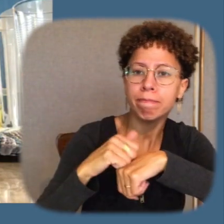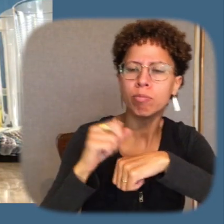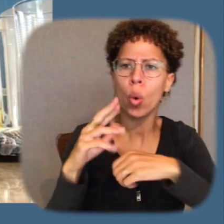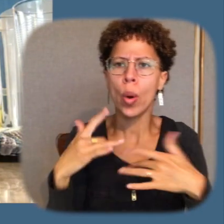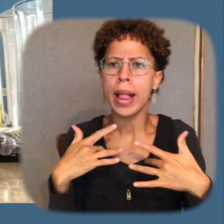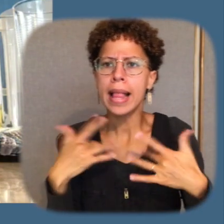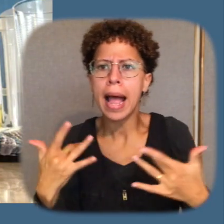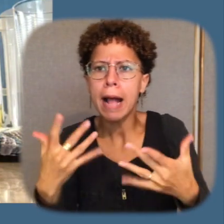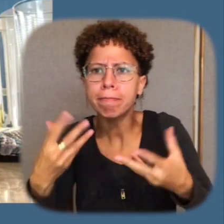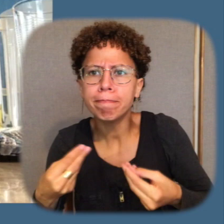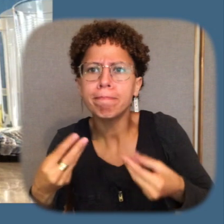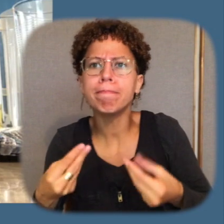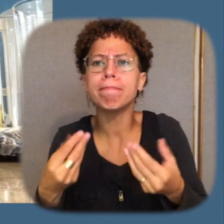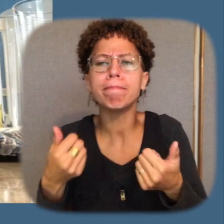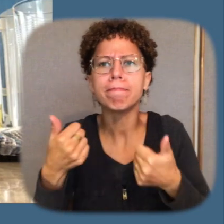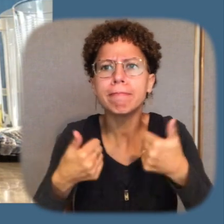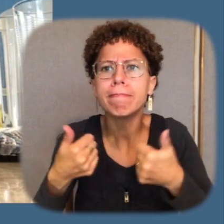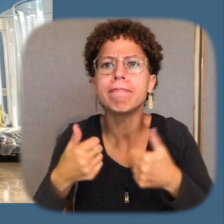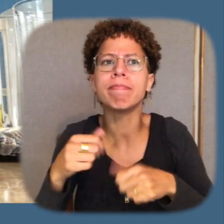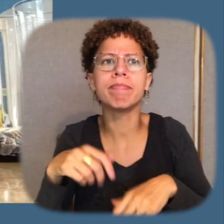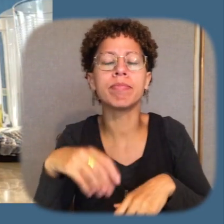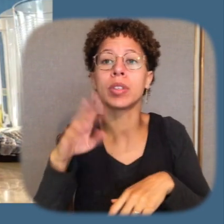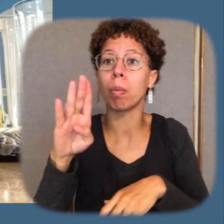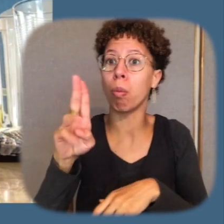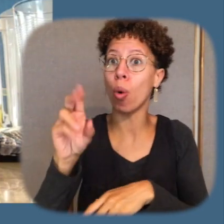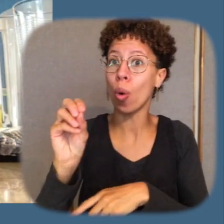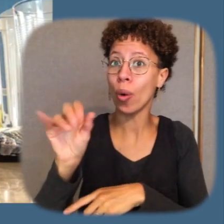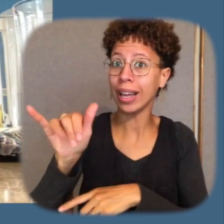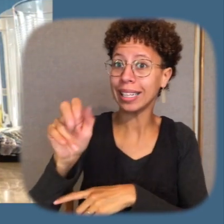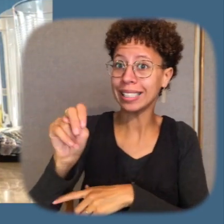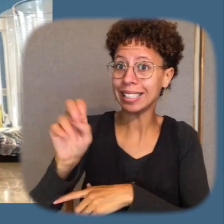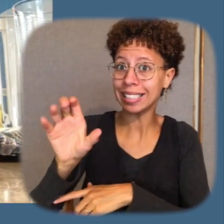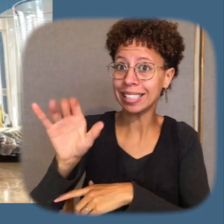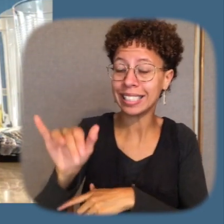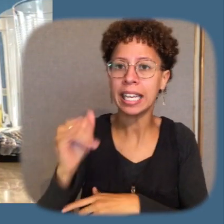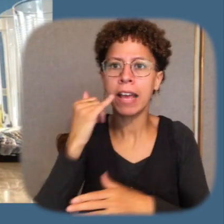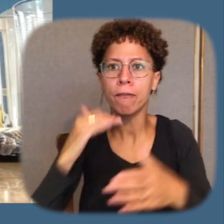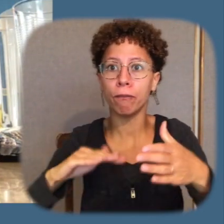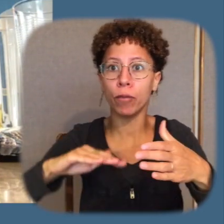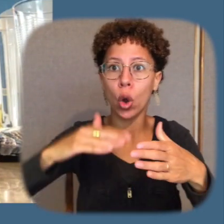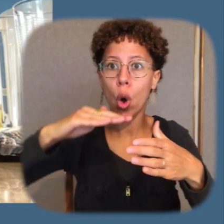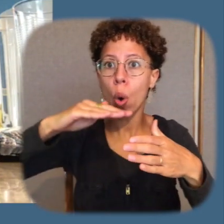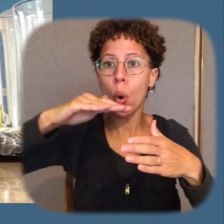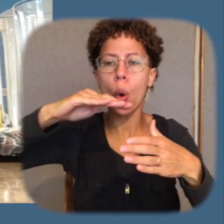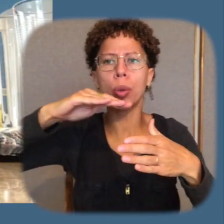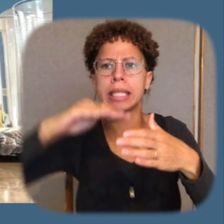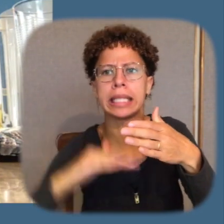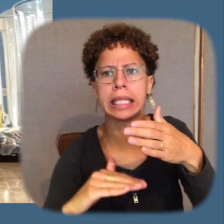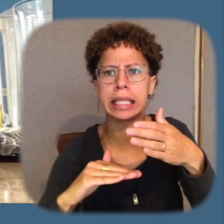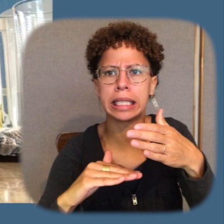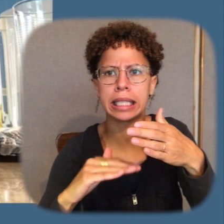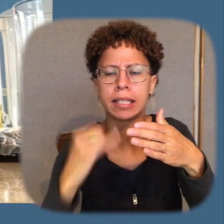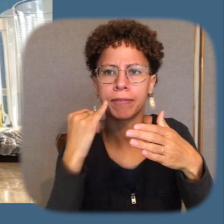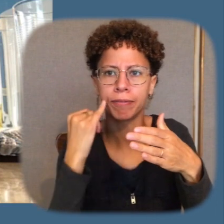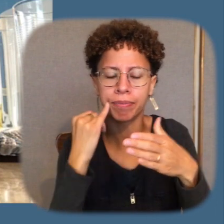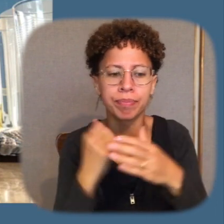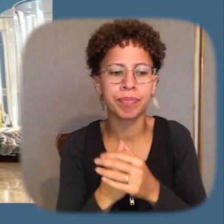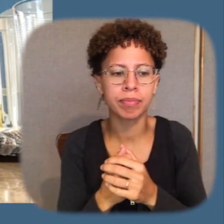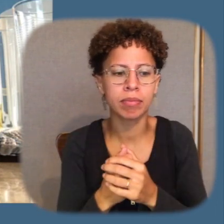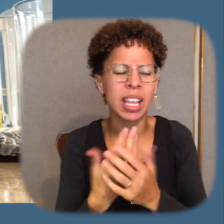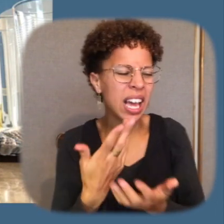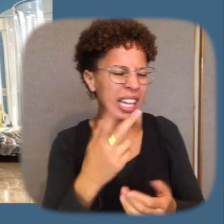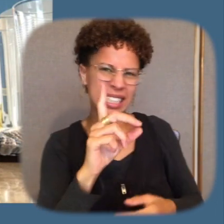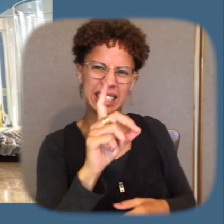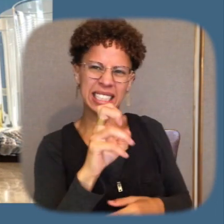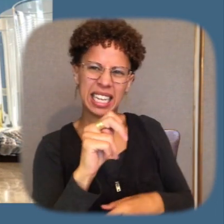and buoyancy is if something floats on water or sinks. So what does it mean if something is